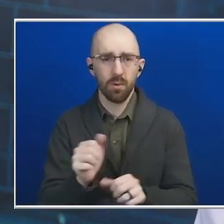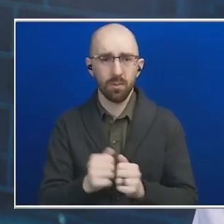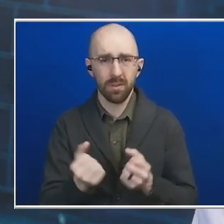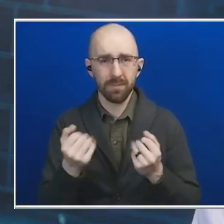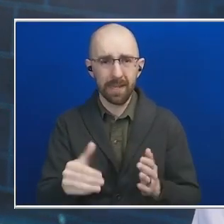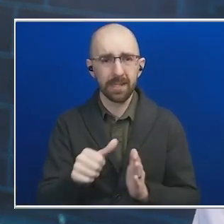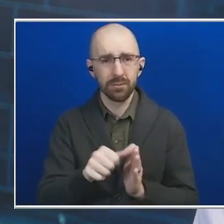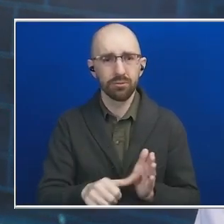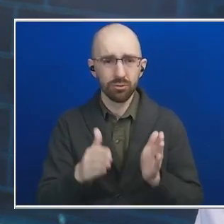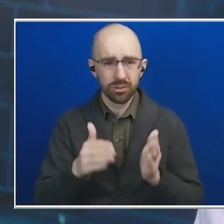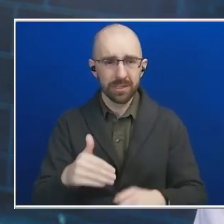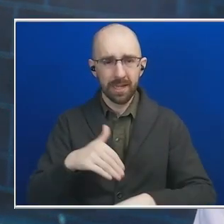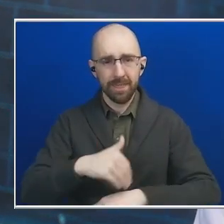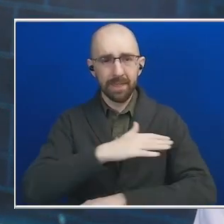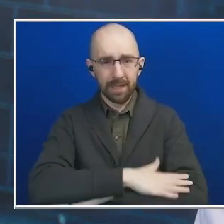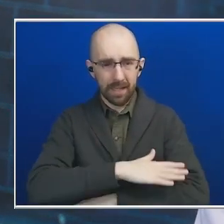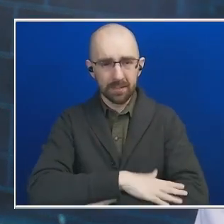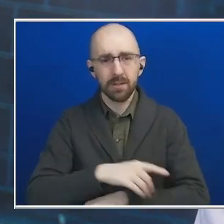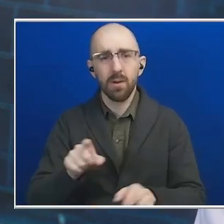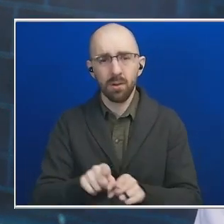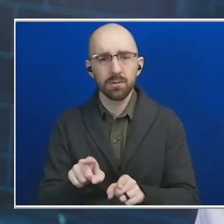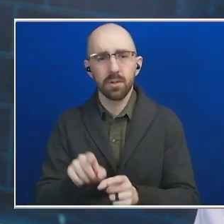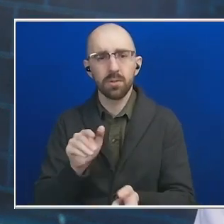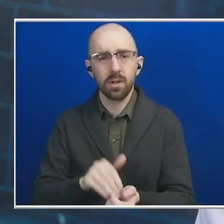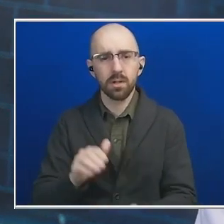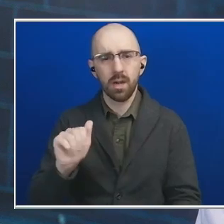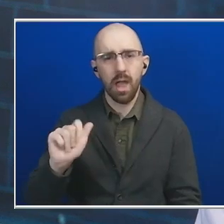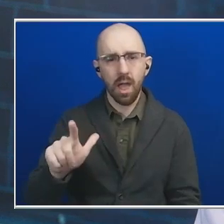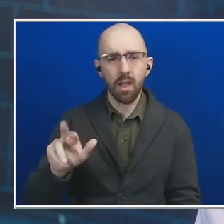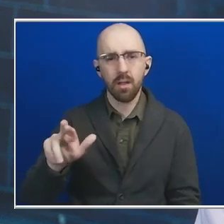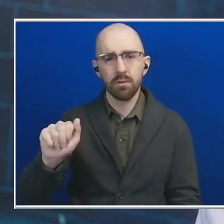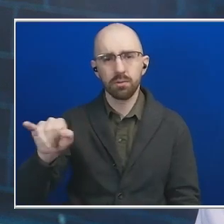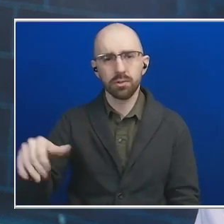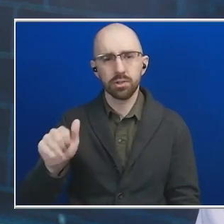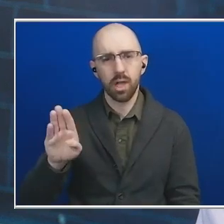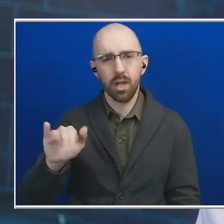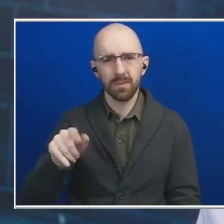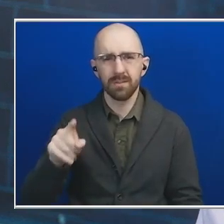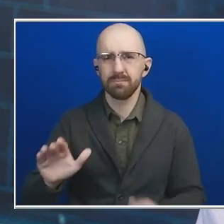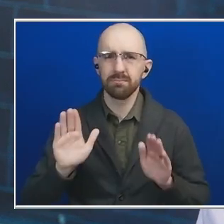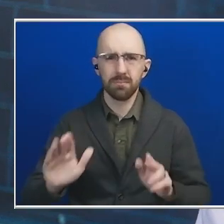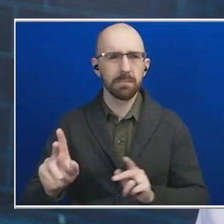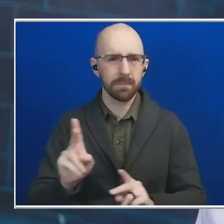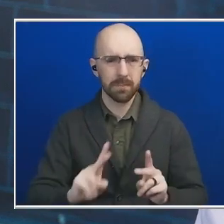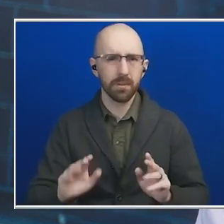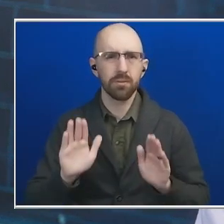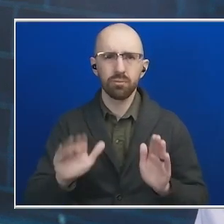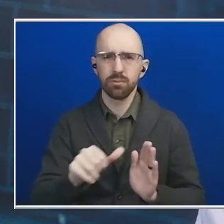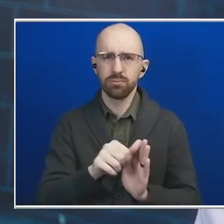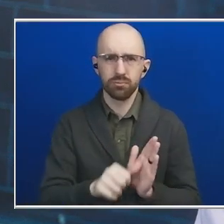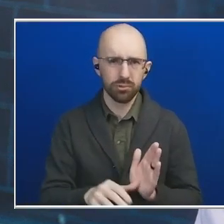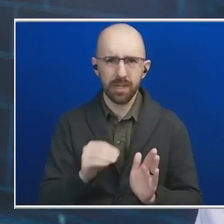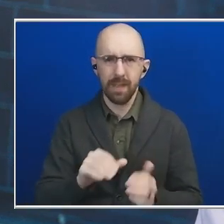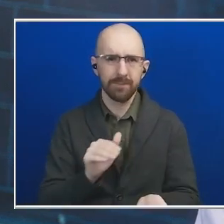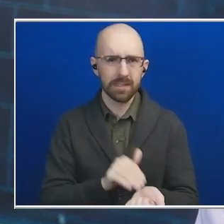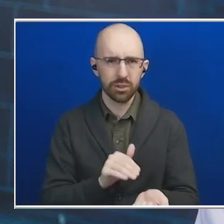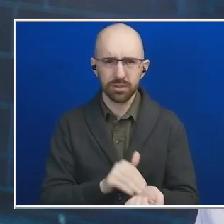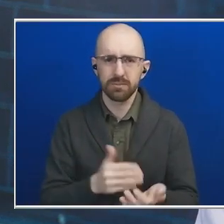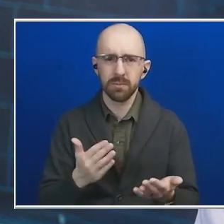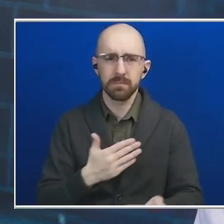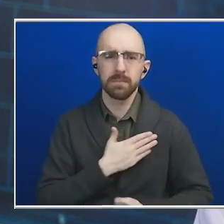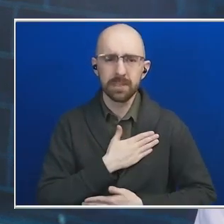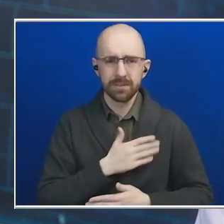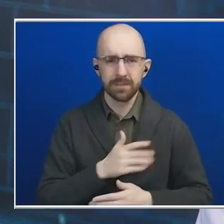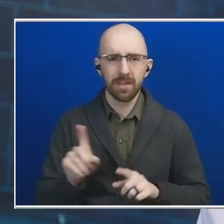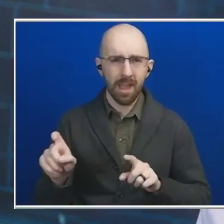desk, as well as with Dr. Awajabi. They're fine people, fine surgeons and physicians. So please ask them and their